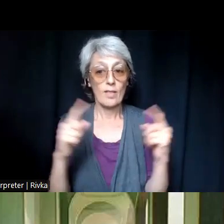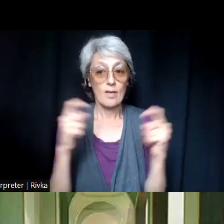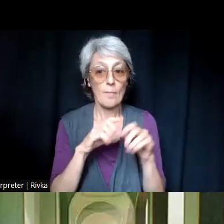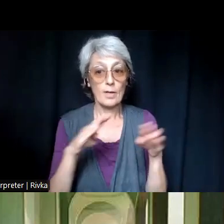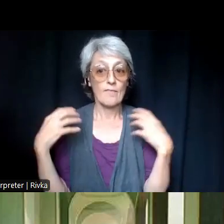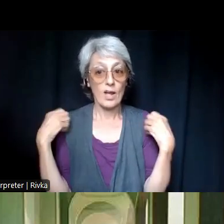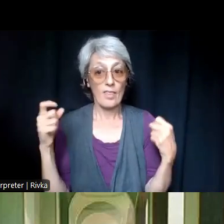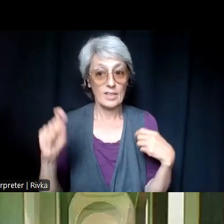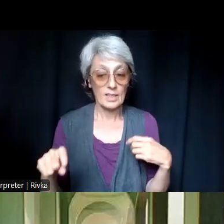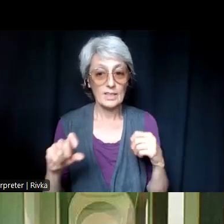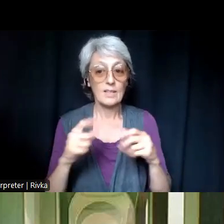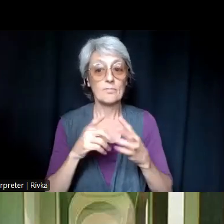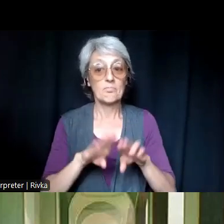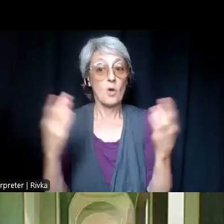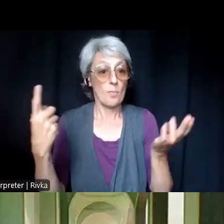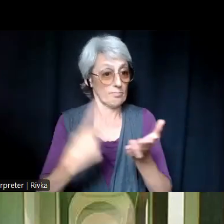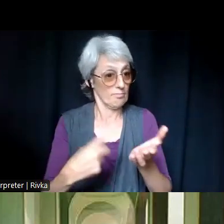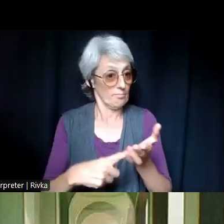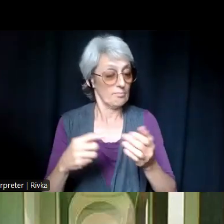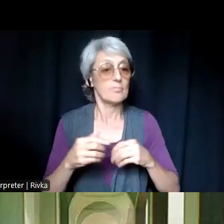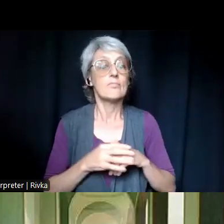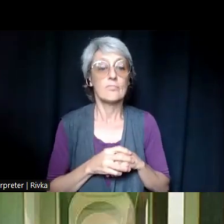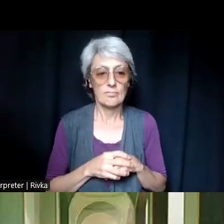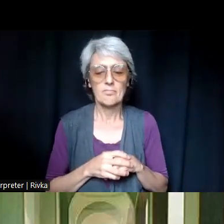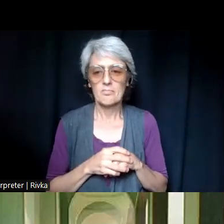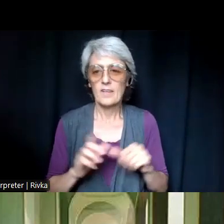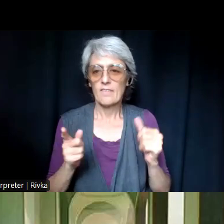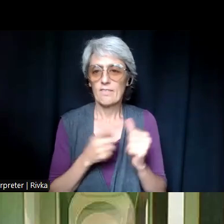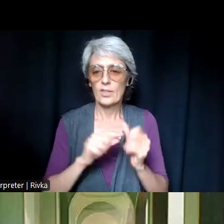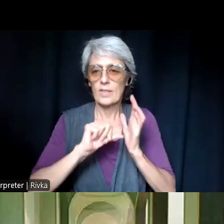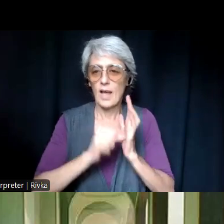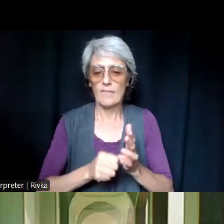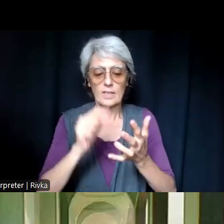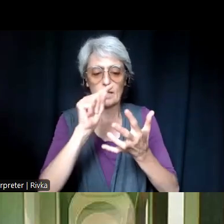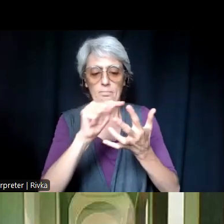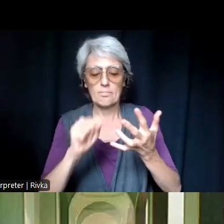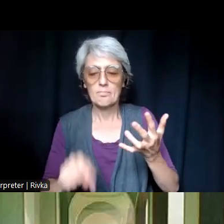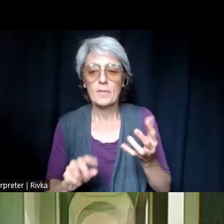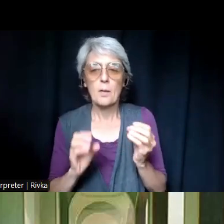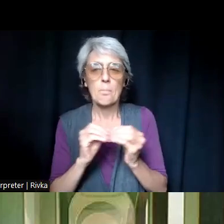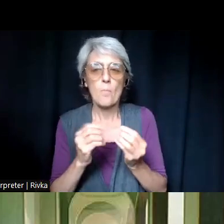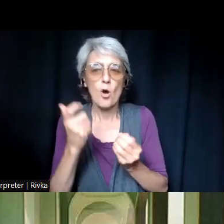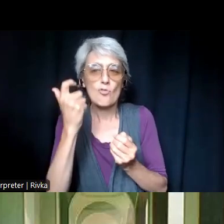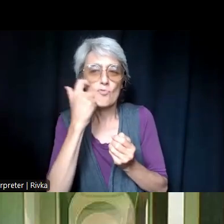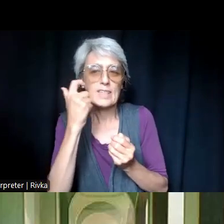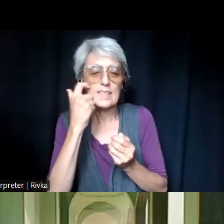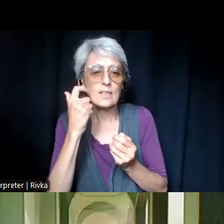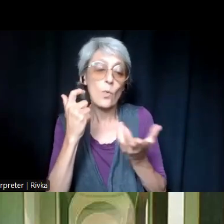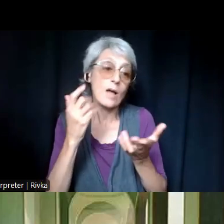health needs, it is important for us to highlight a few of the newer, some of these have been out